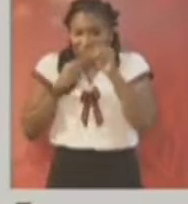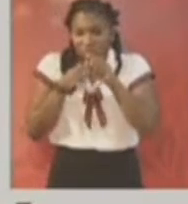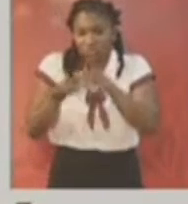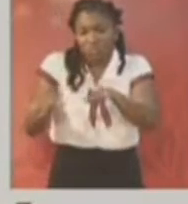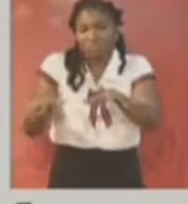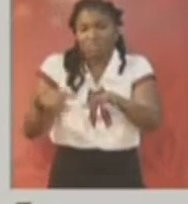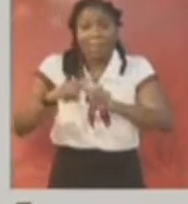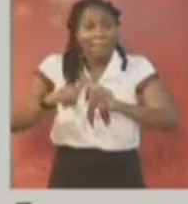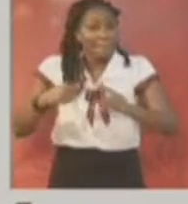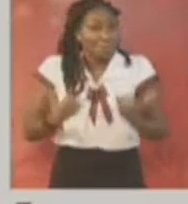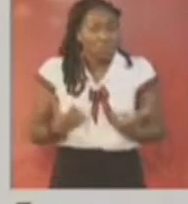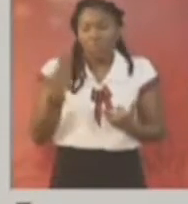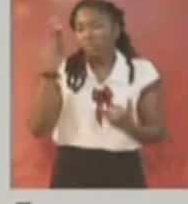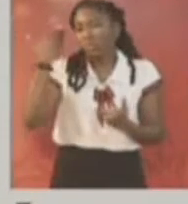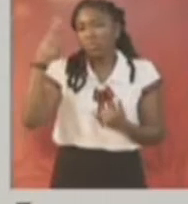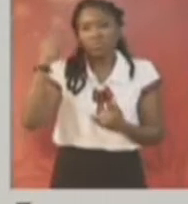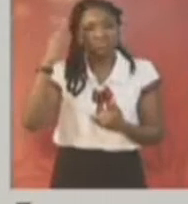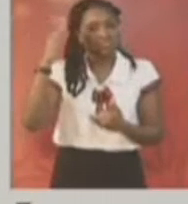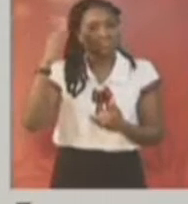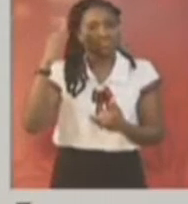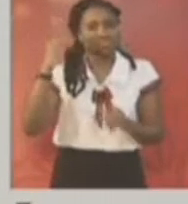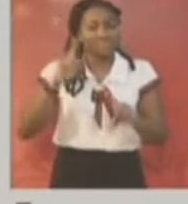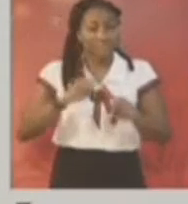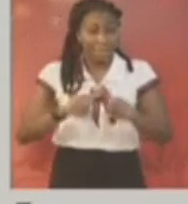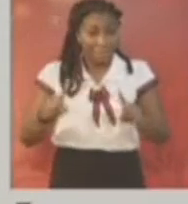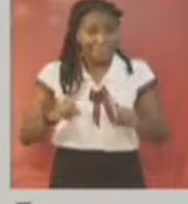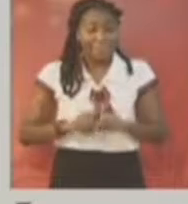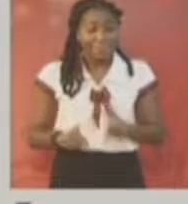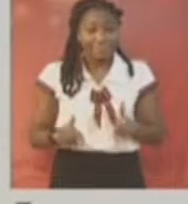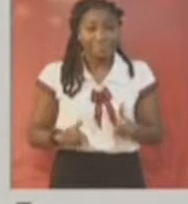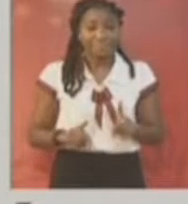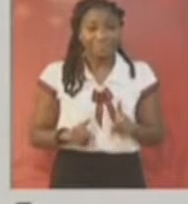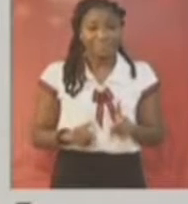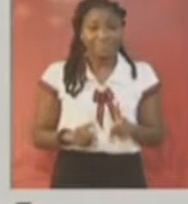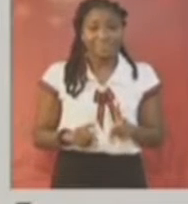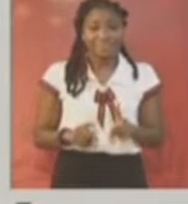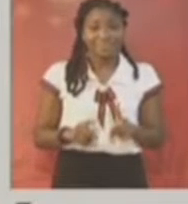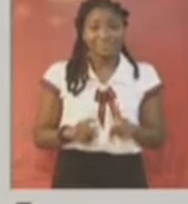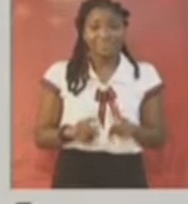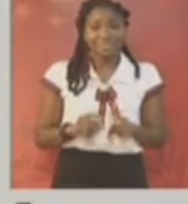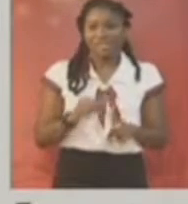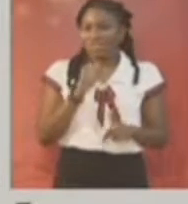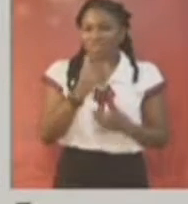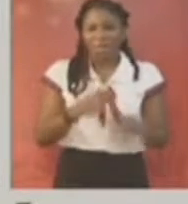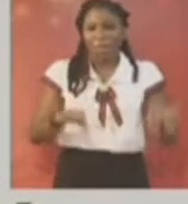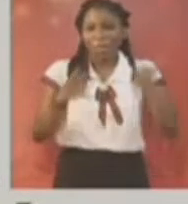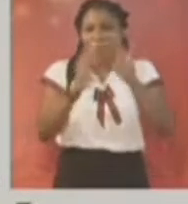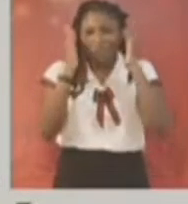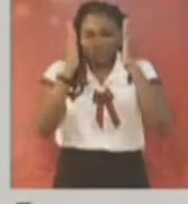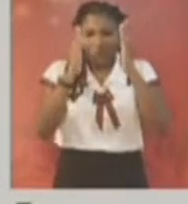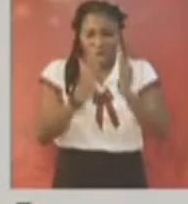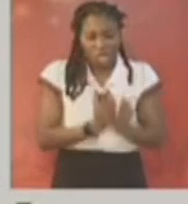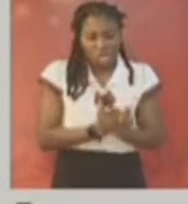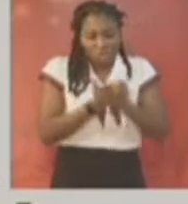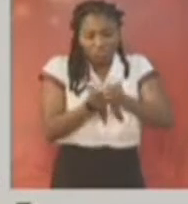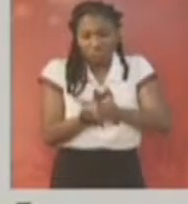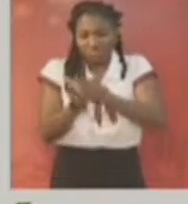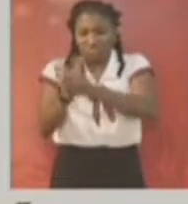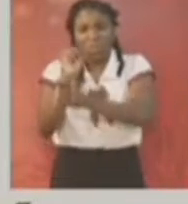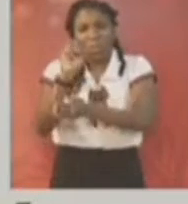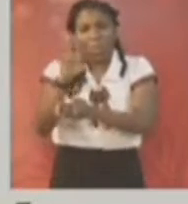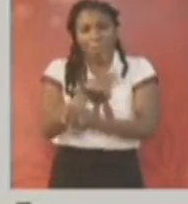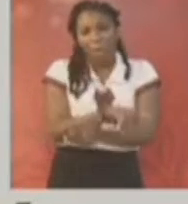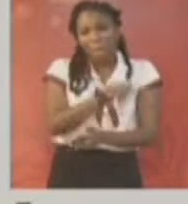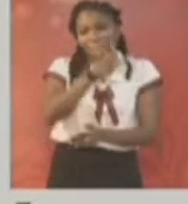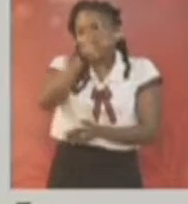this point in time, but the means of transport isn't so much the issue as the introduction into the